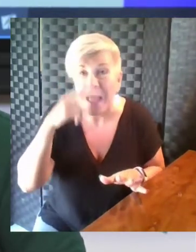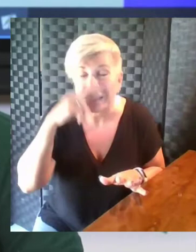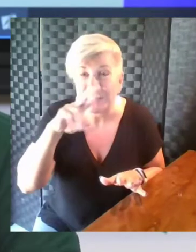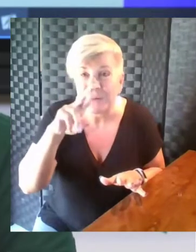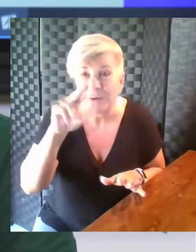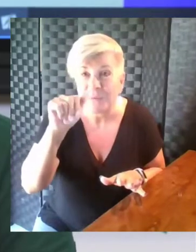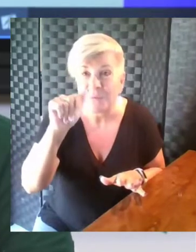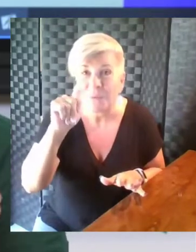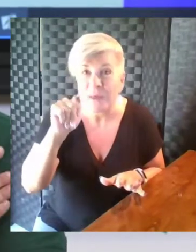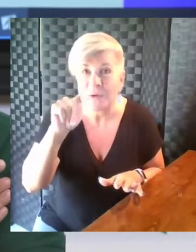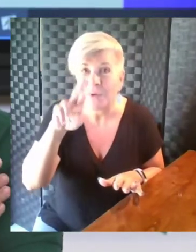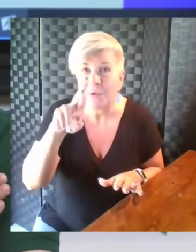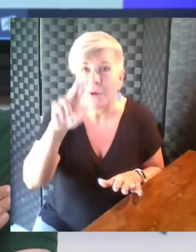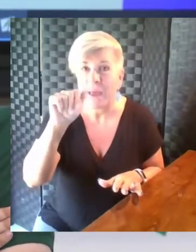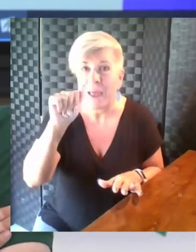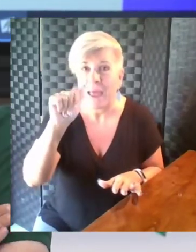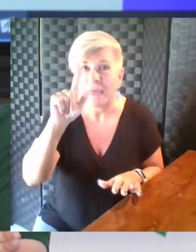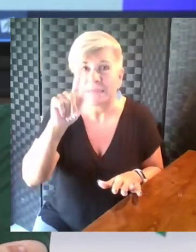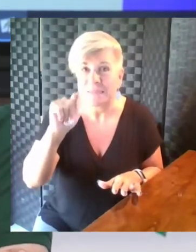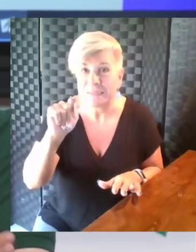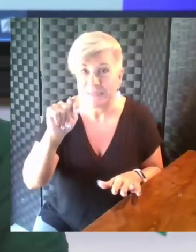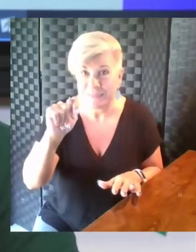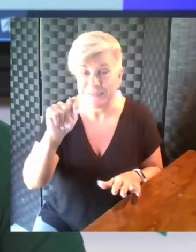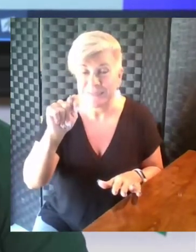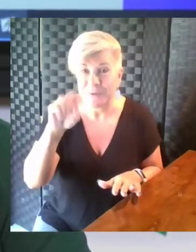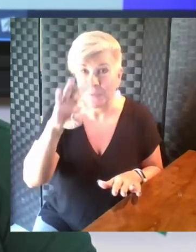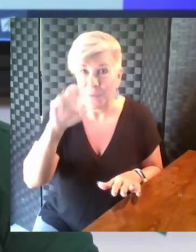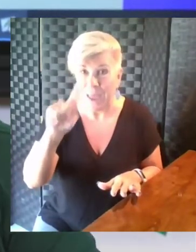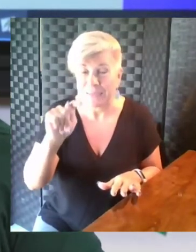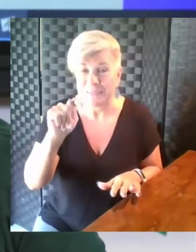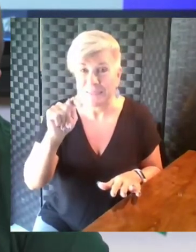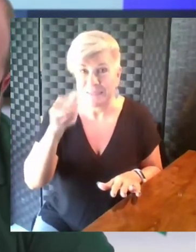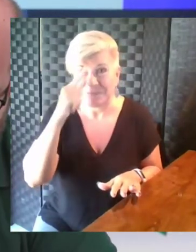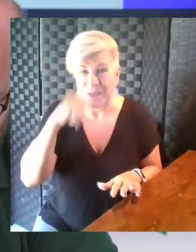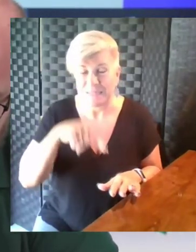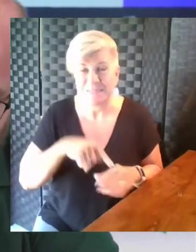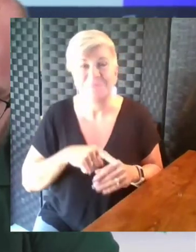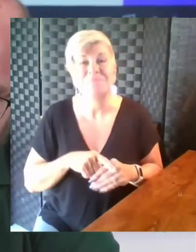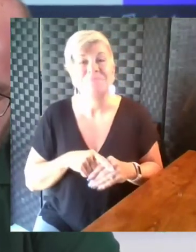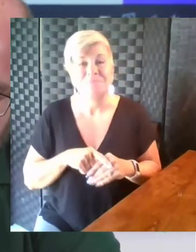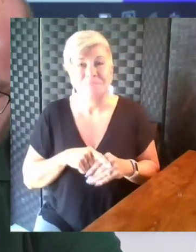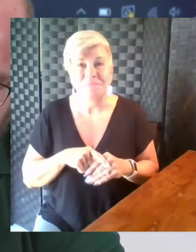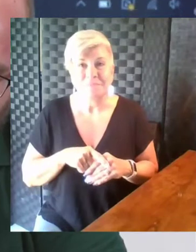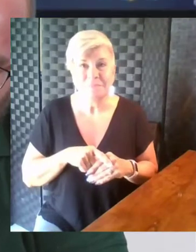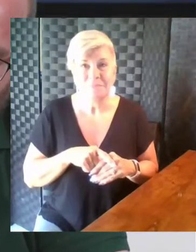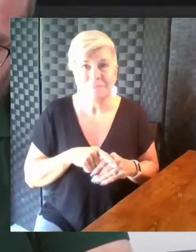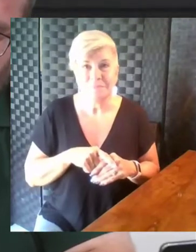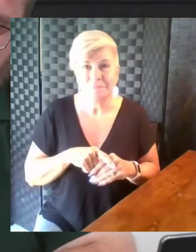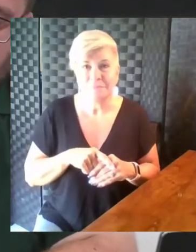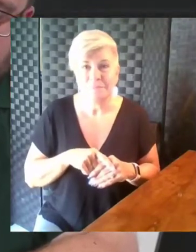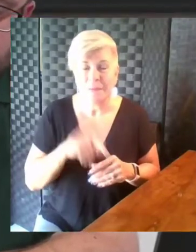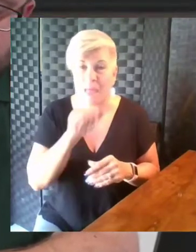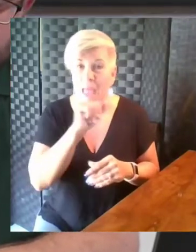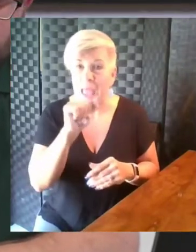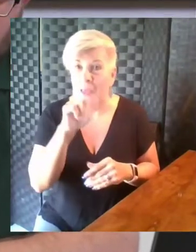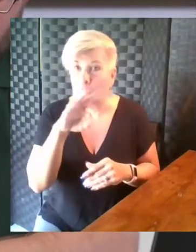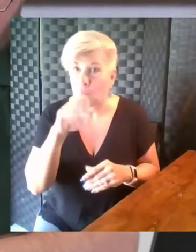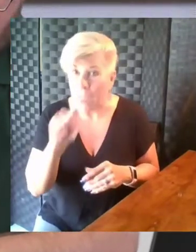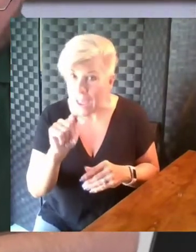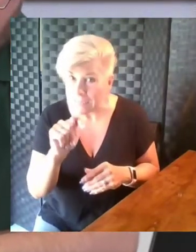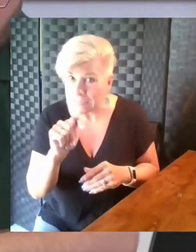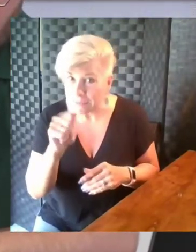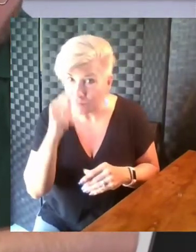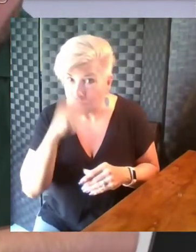That's a 3-letter word. Can you sound it out? At. That'll be easy to write about. A rat